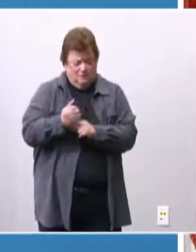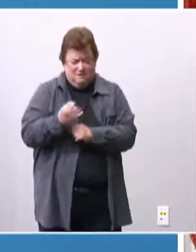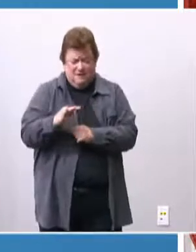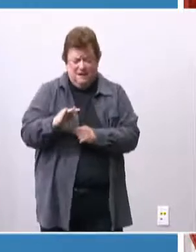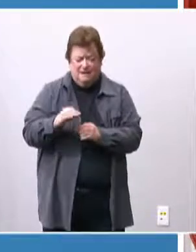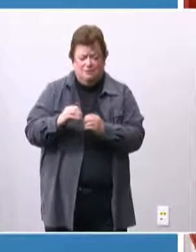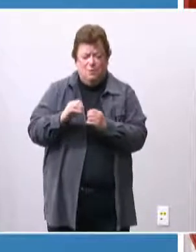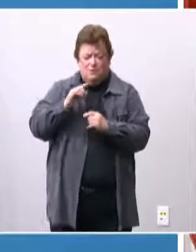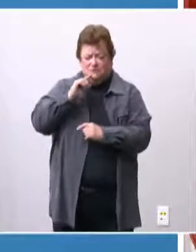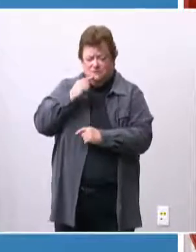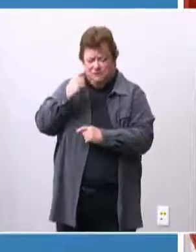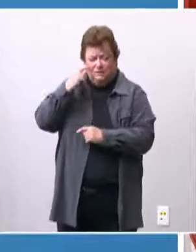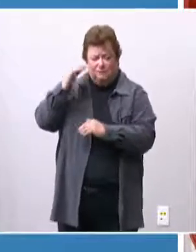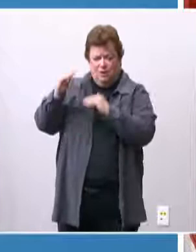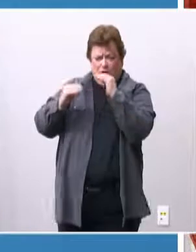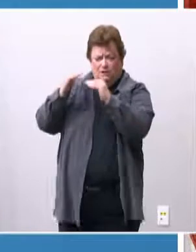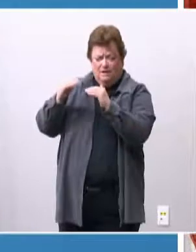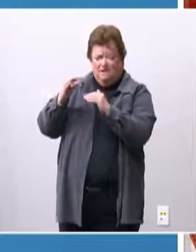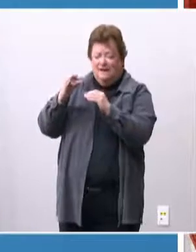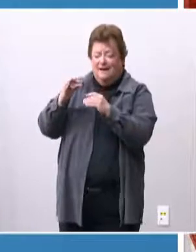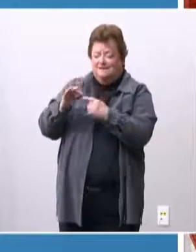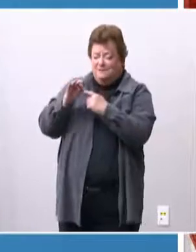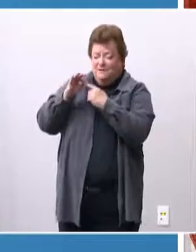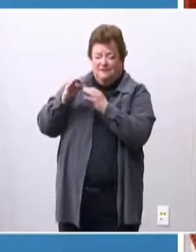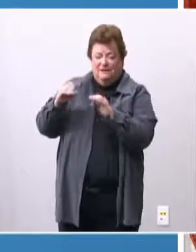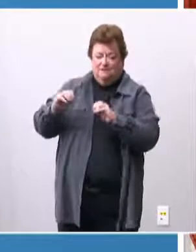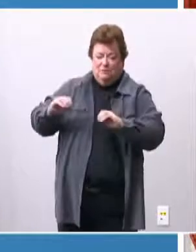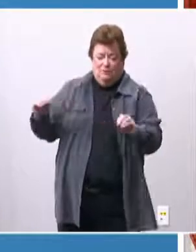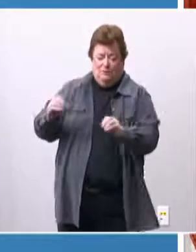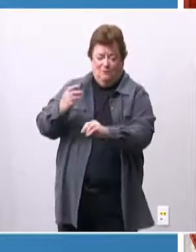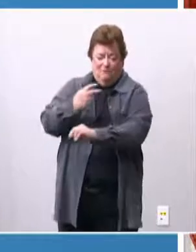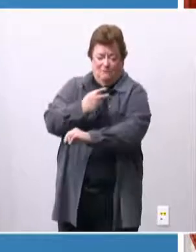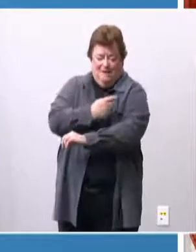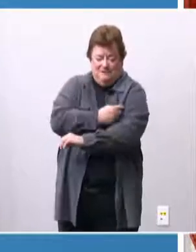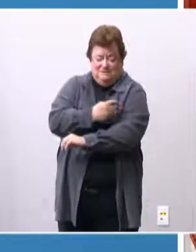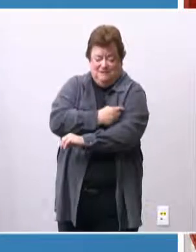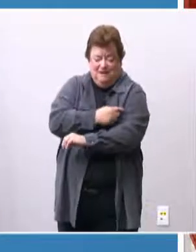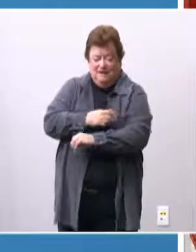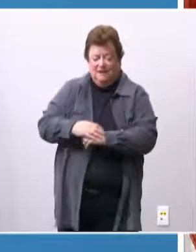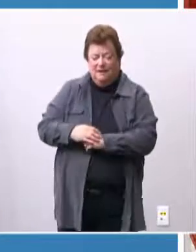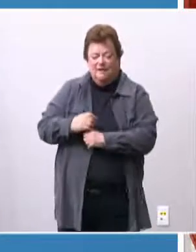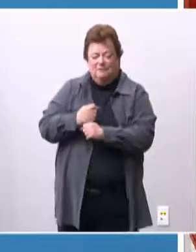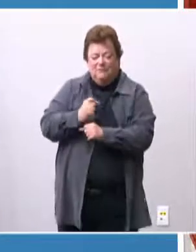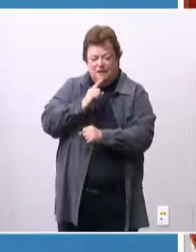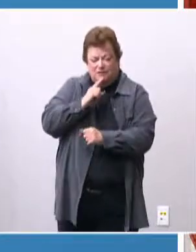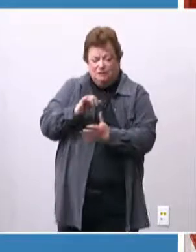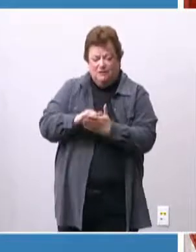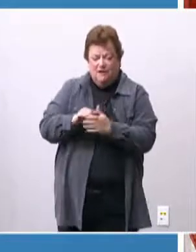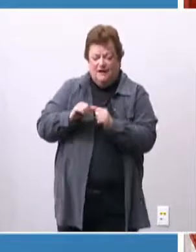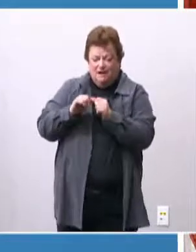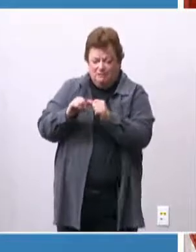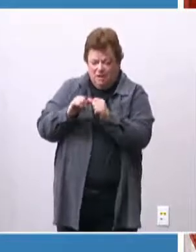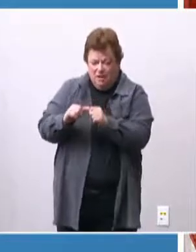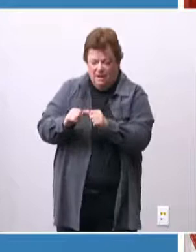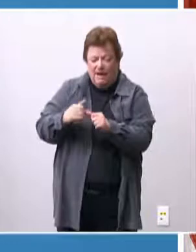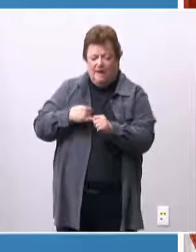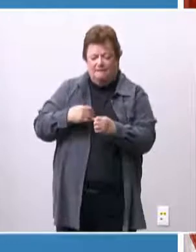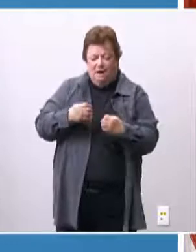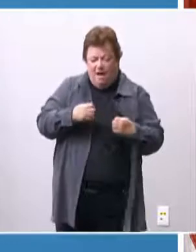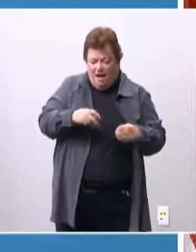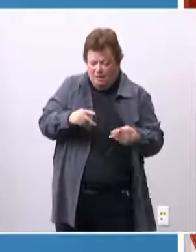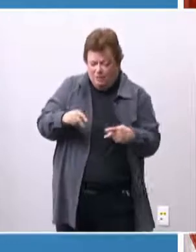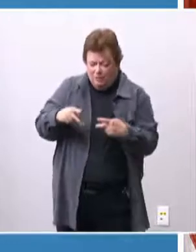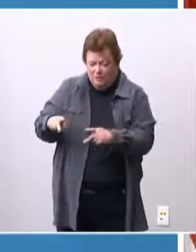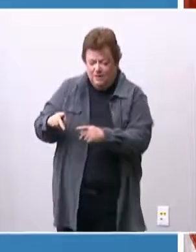severe in adults, especially if they are unvaccinated. Ensuring that residents have ongoing and convenient opportunities